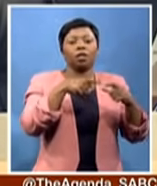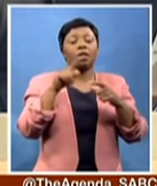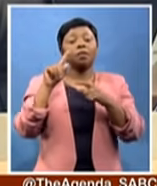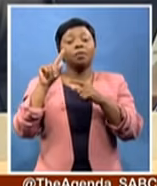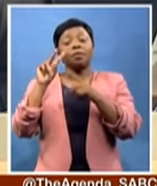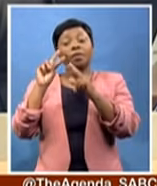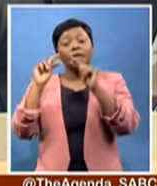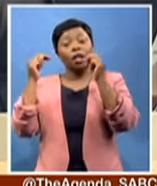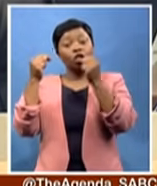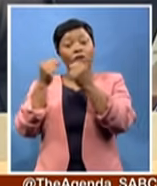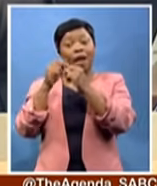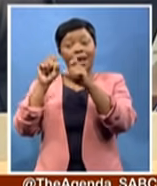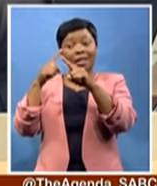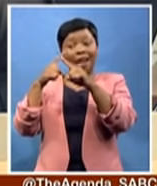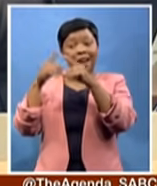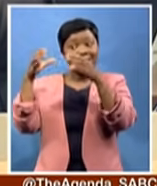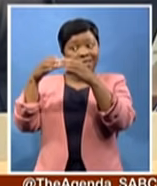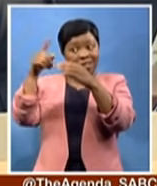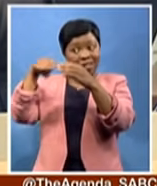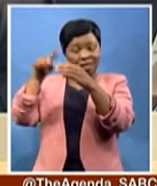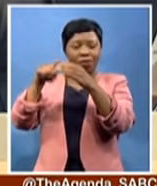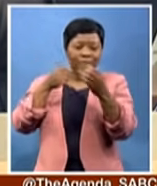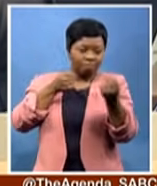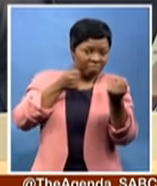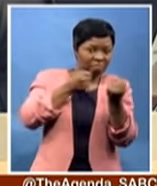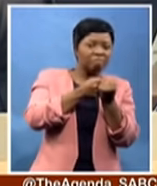regard, and we continue to do so.